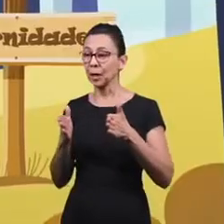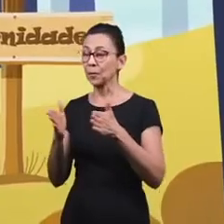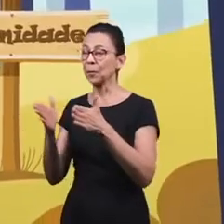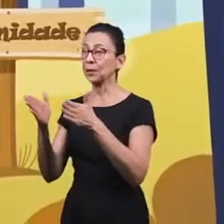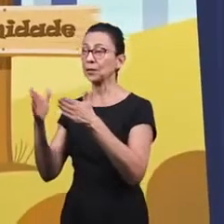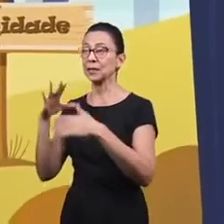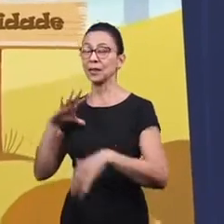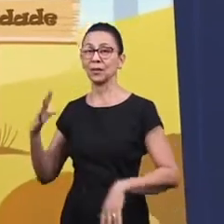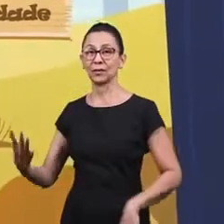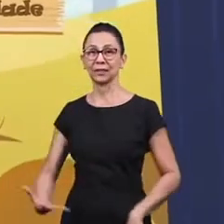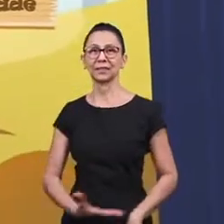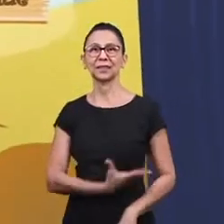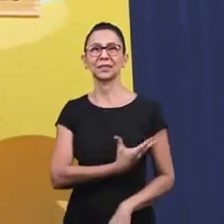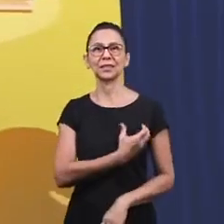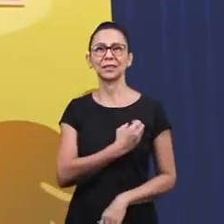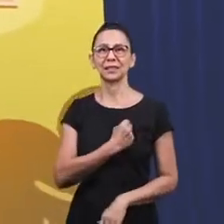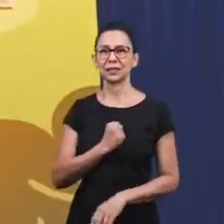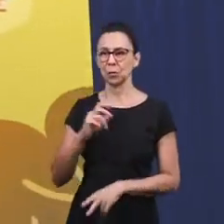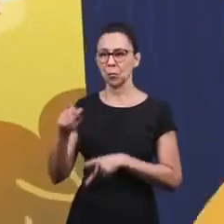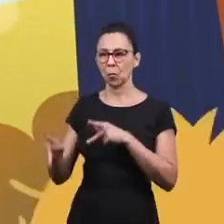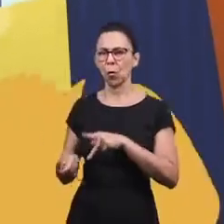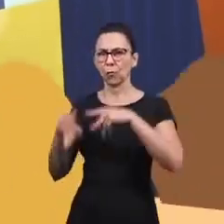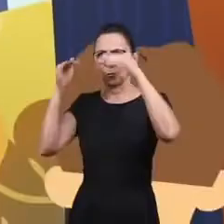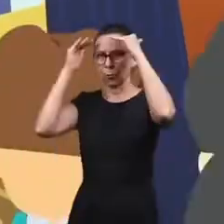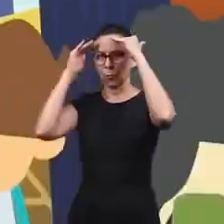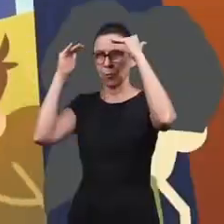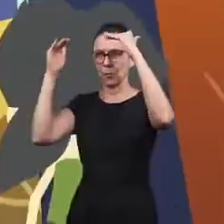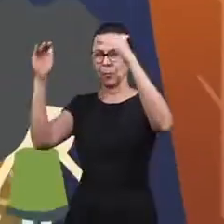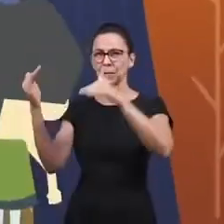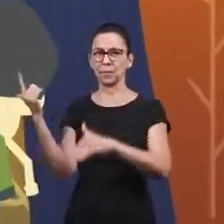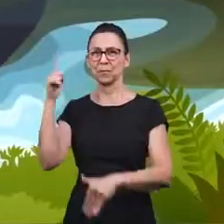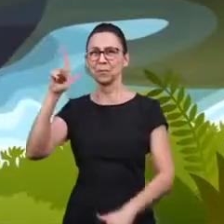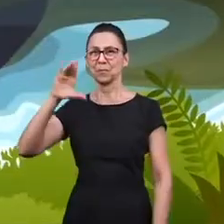These people follow and reach salvation.